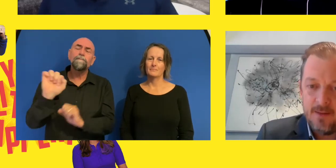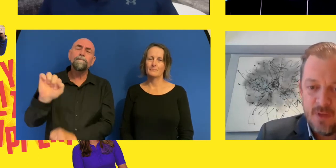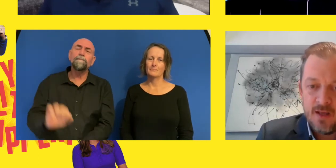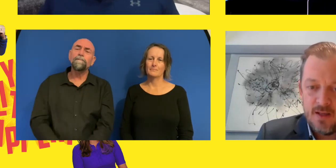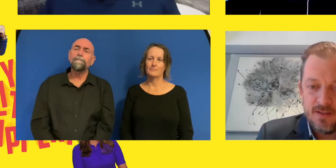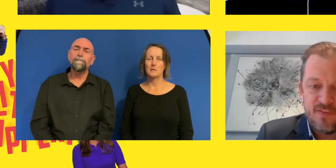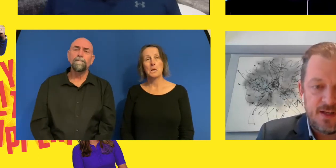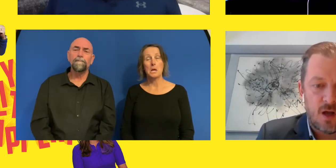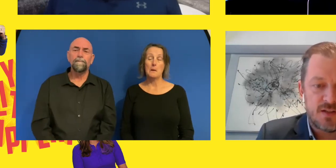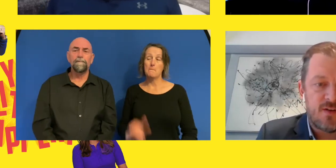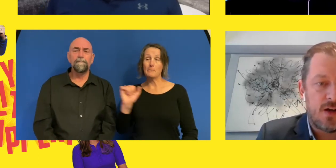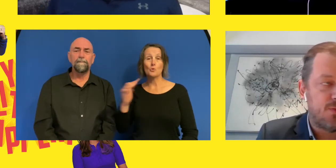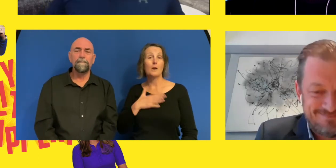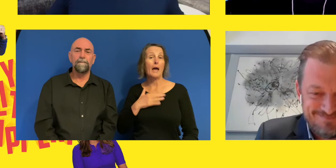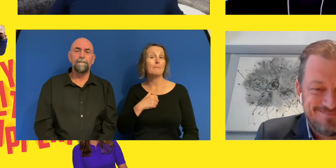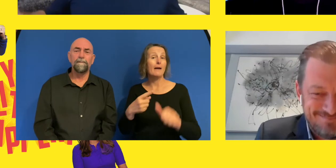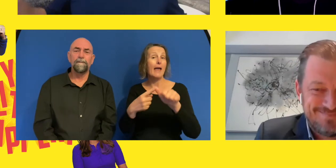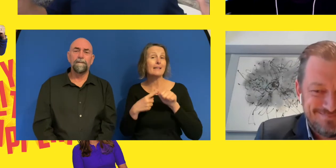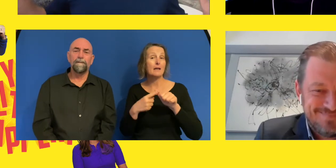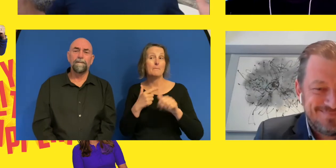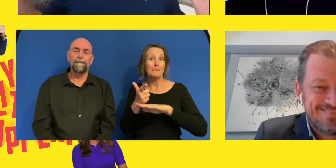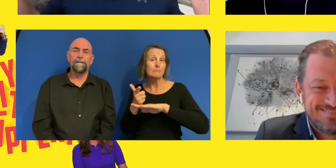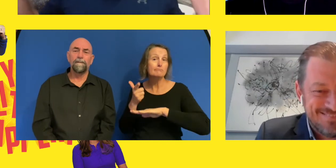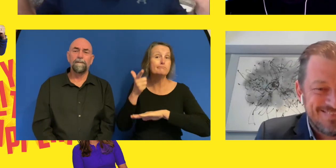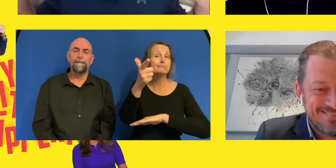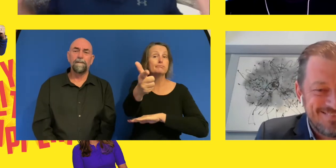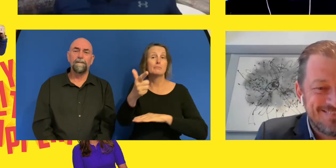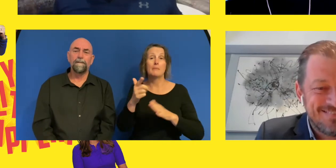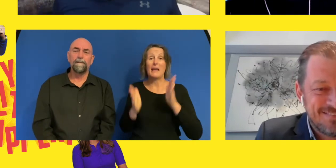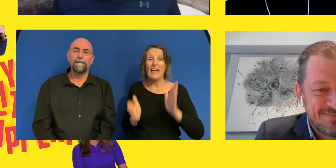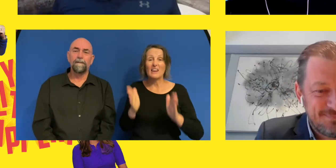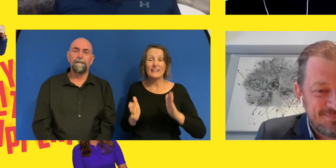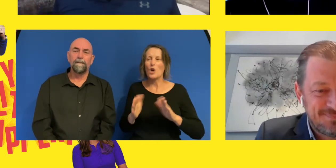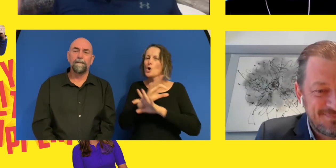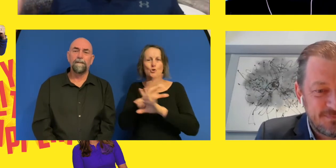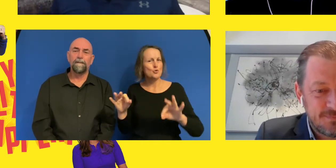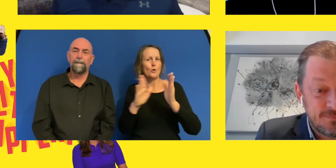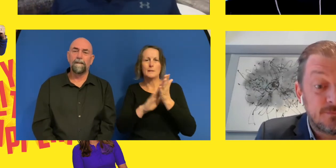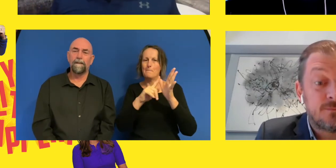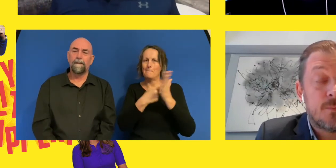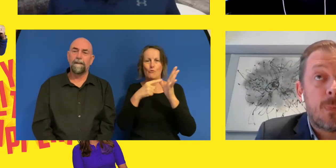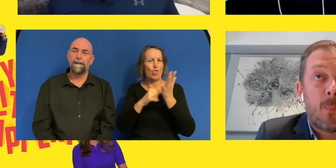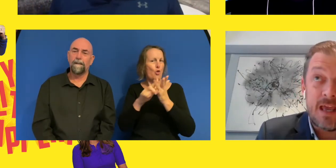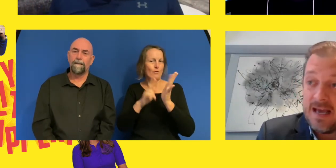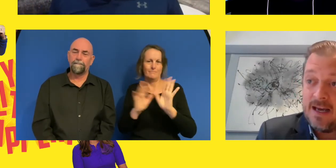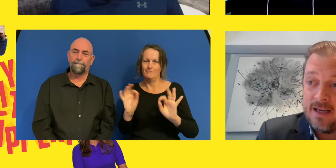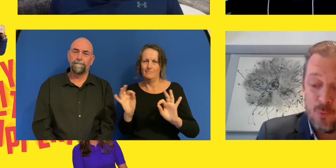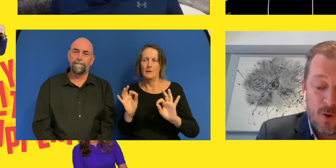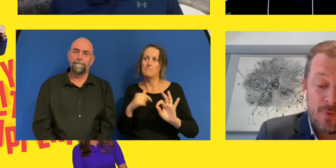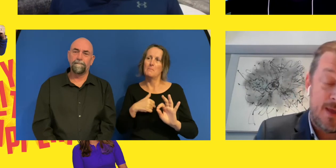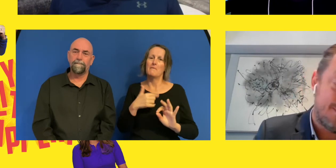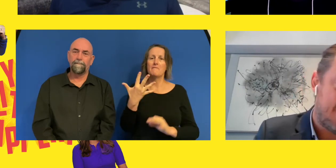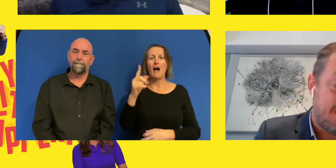like him defending the colors of our country. If you were a Paralympian, what sport would you be in?